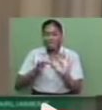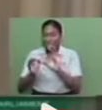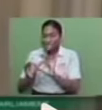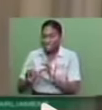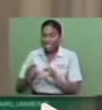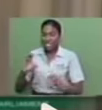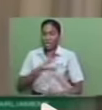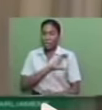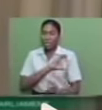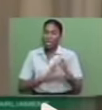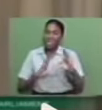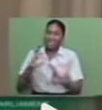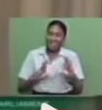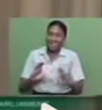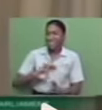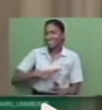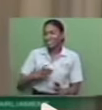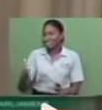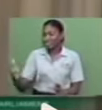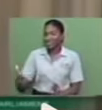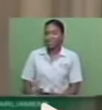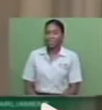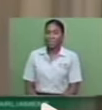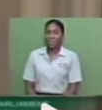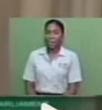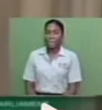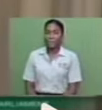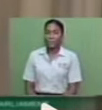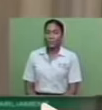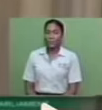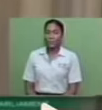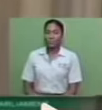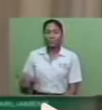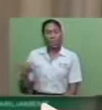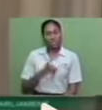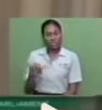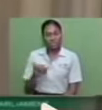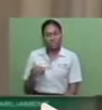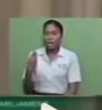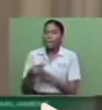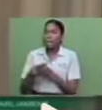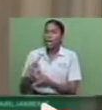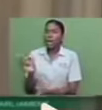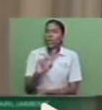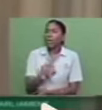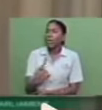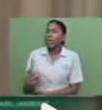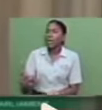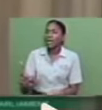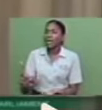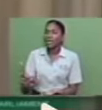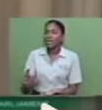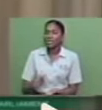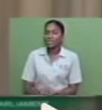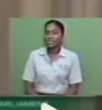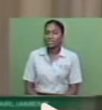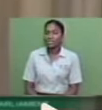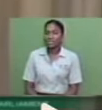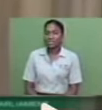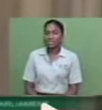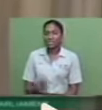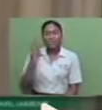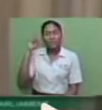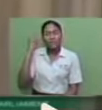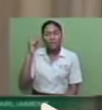materials, and so on. Further, where are the funds in these estimates for the